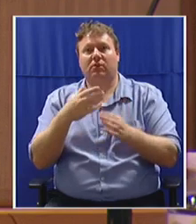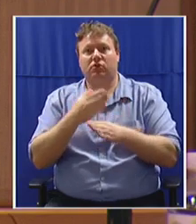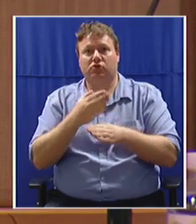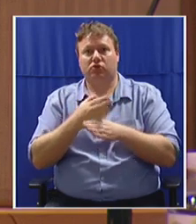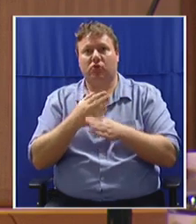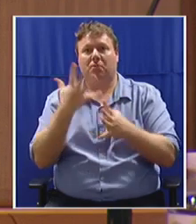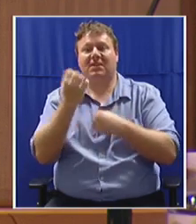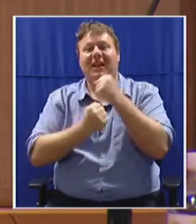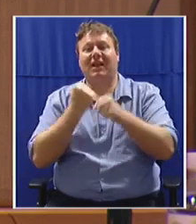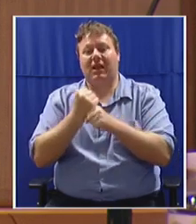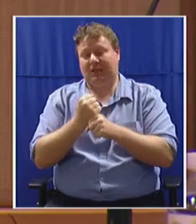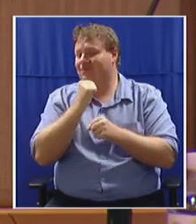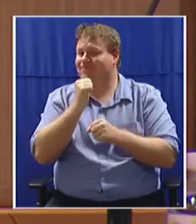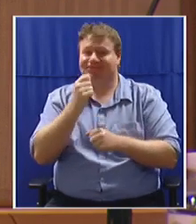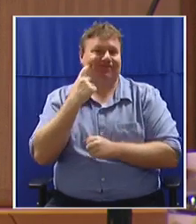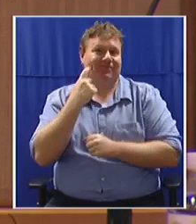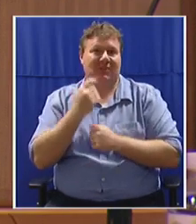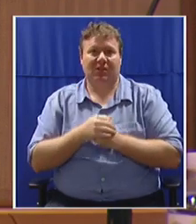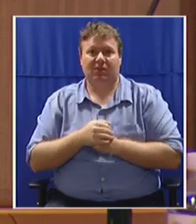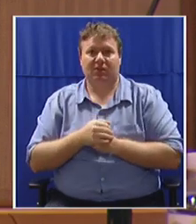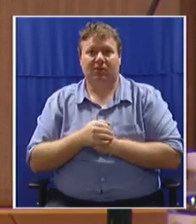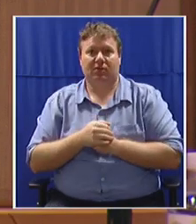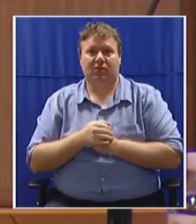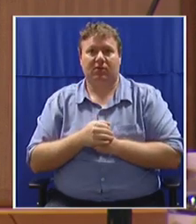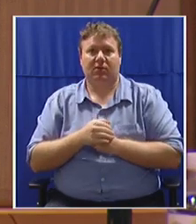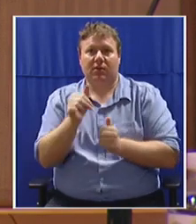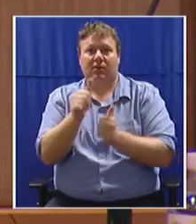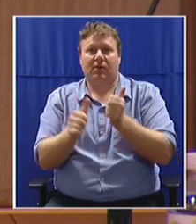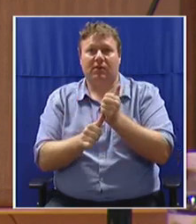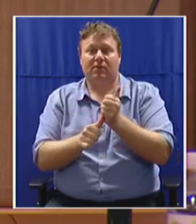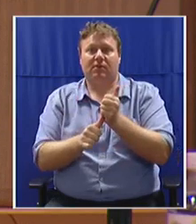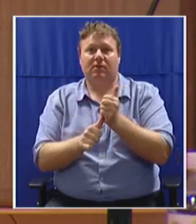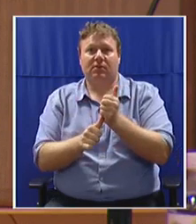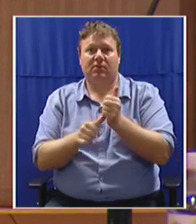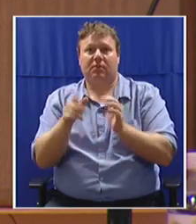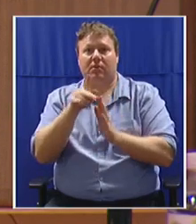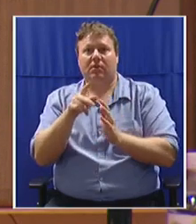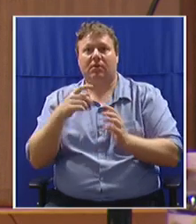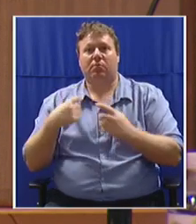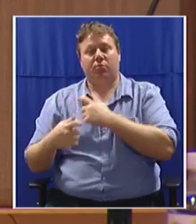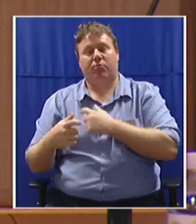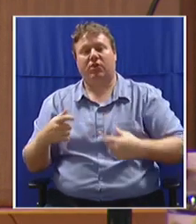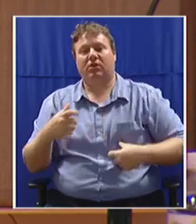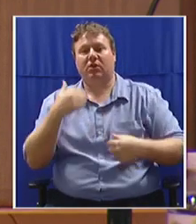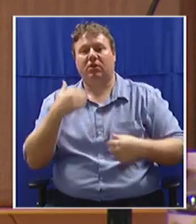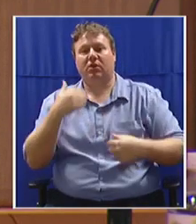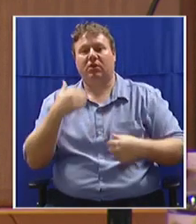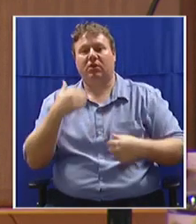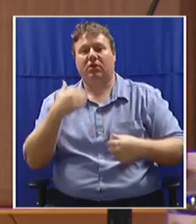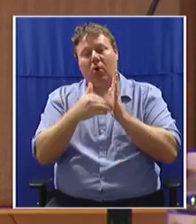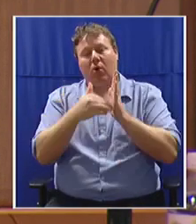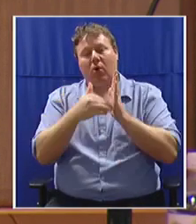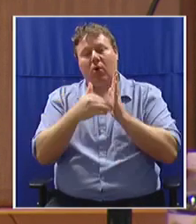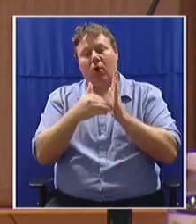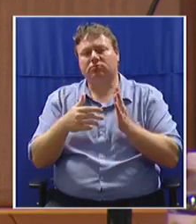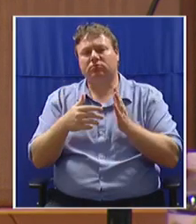something easy, then I would like now the Deputy President to elaborate on this great initiative. How is it going to be made a